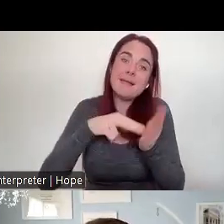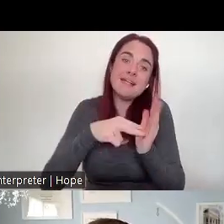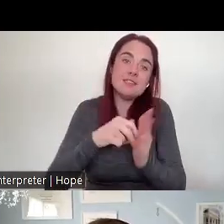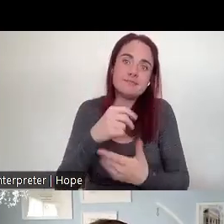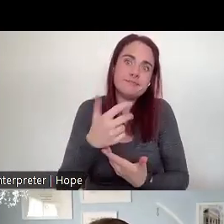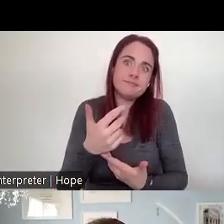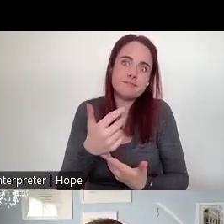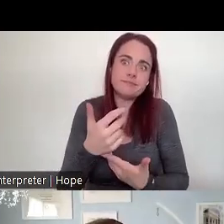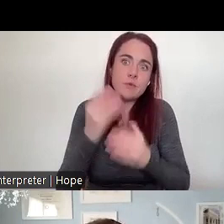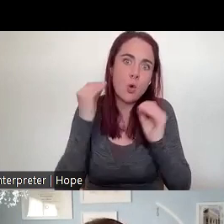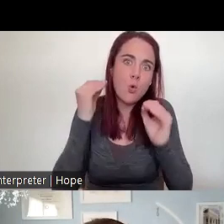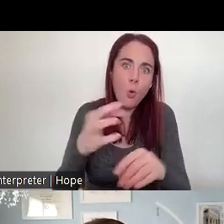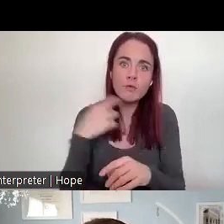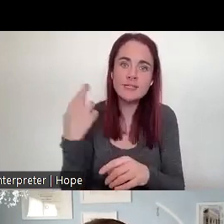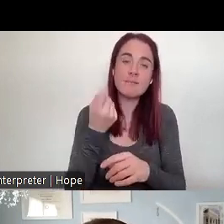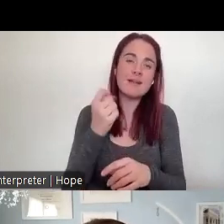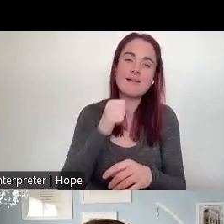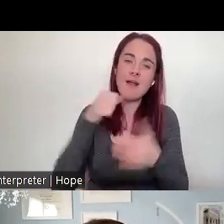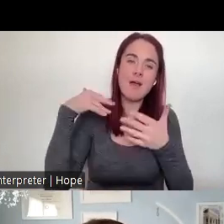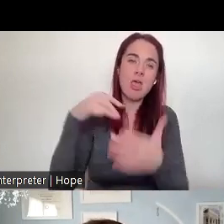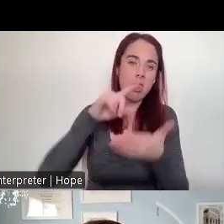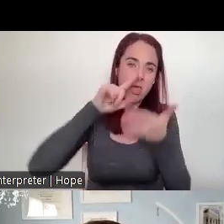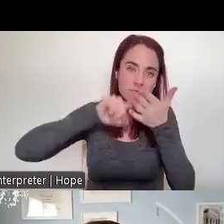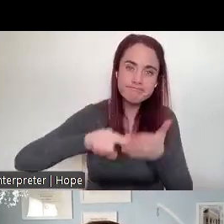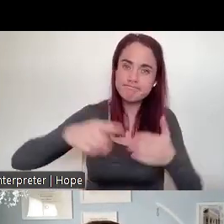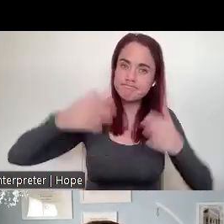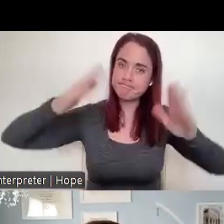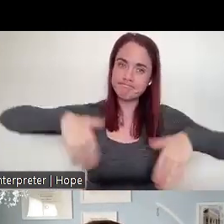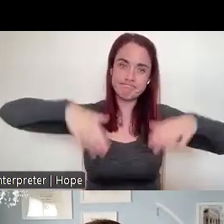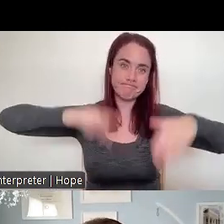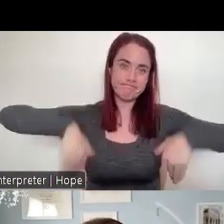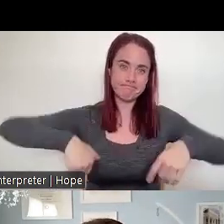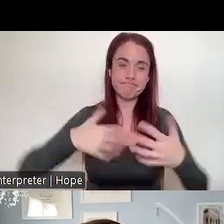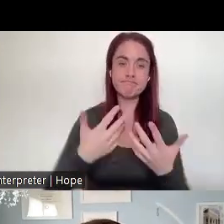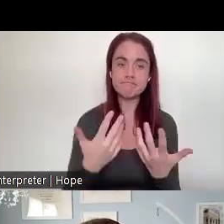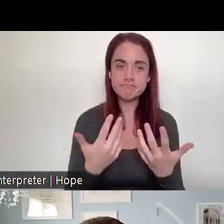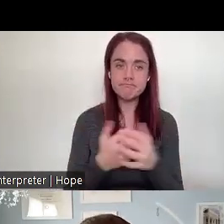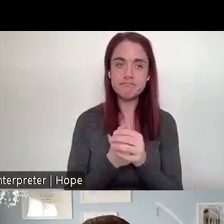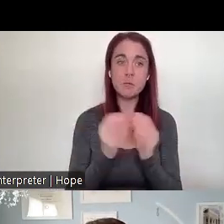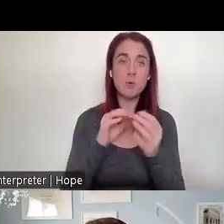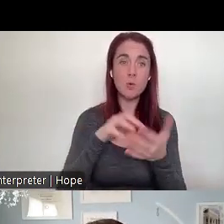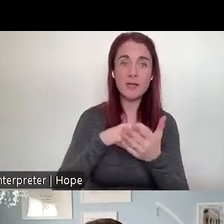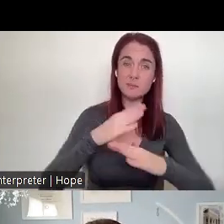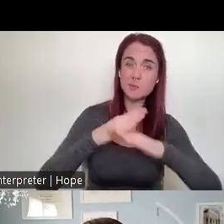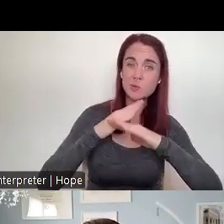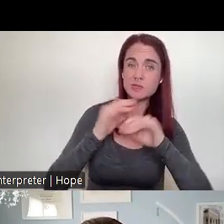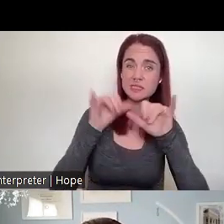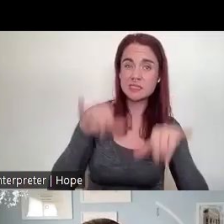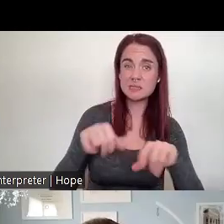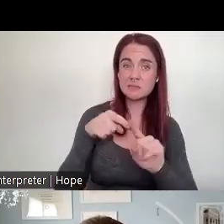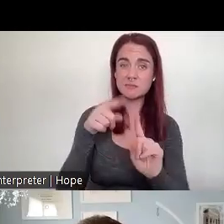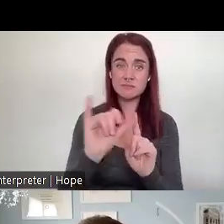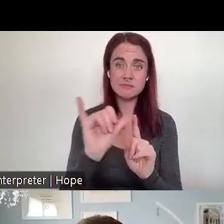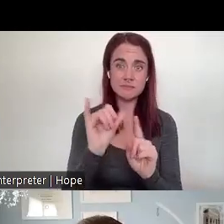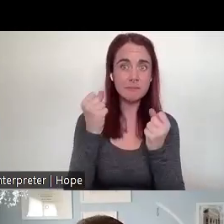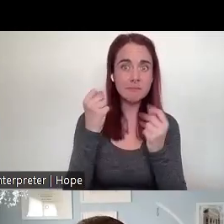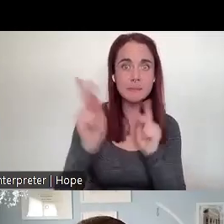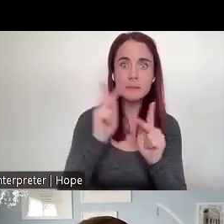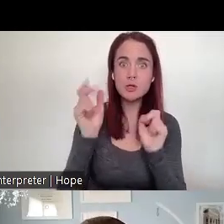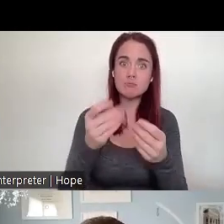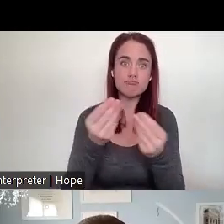with risk, but we just haven't studied it yet. A weakened immune system. So we talked a bit about how many people can clear